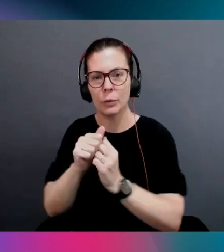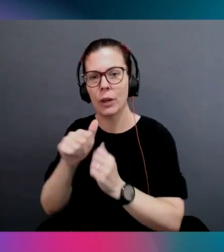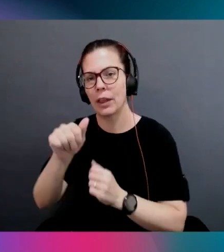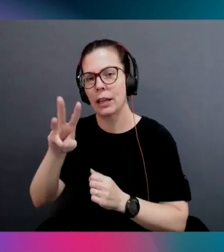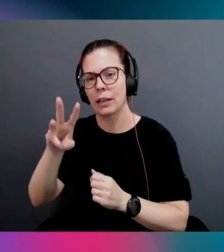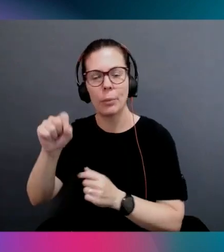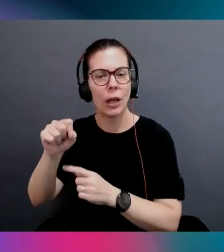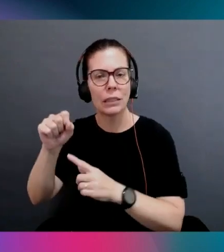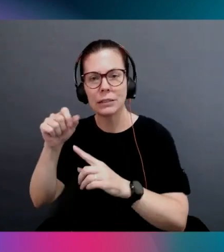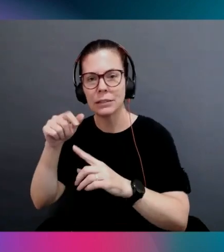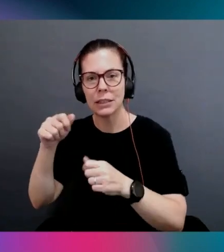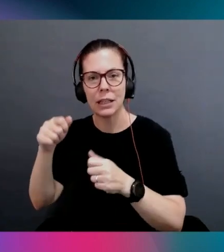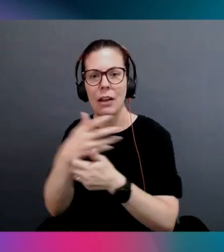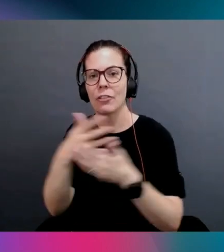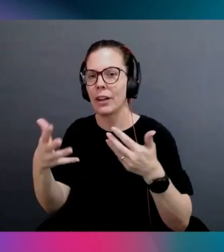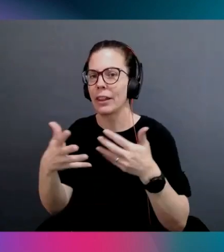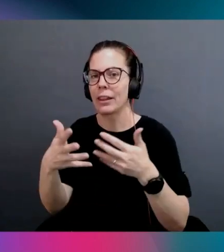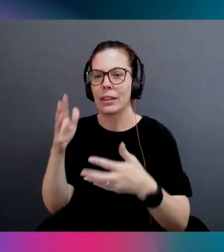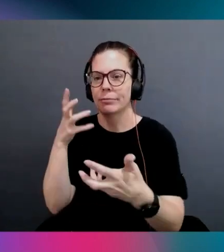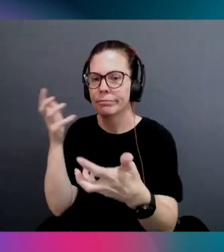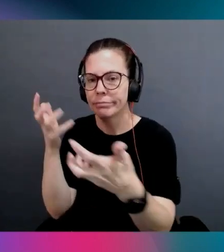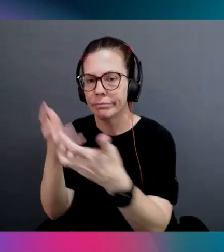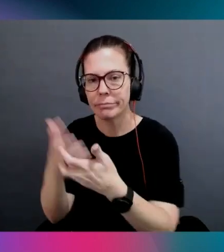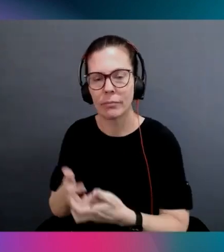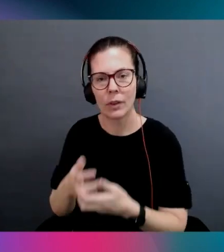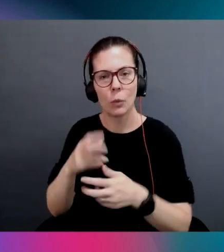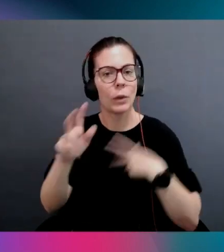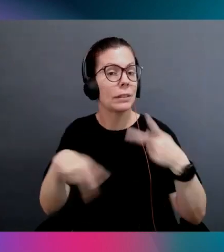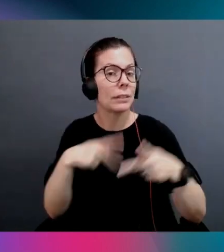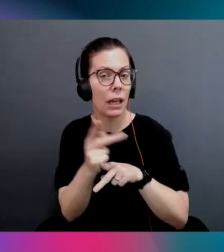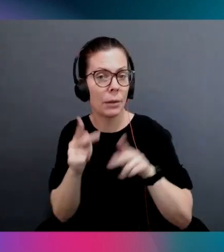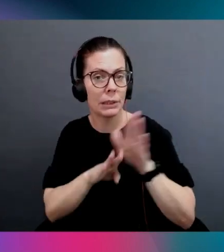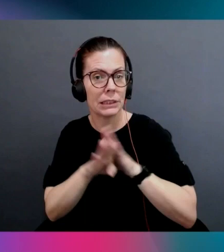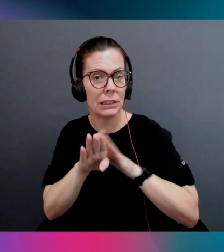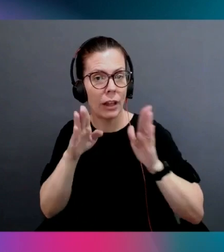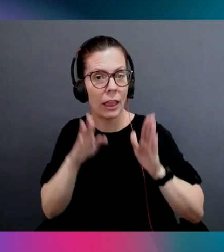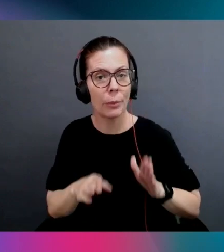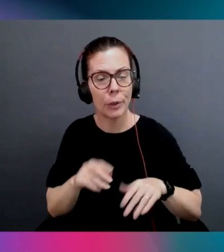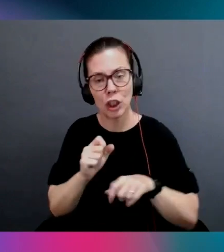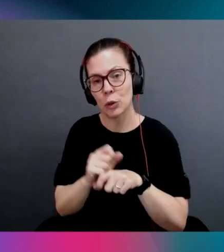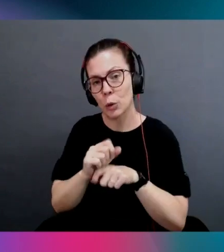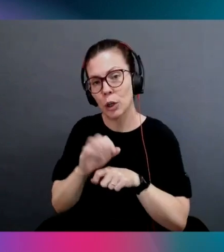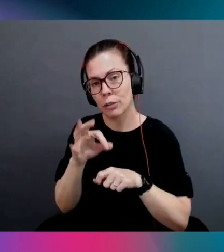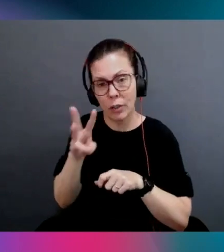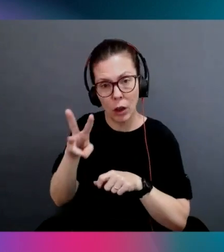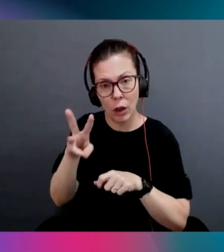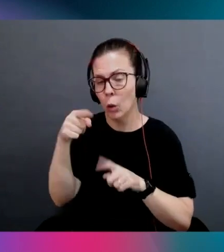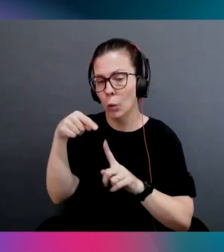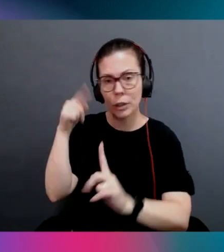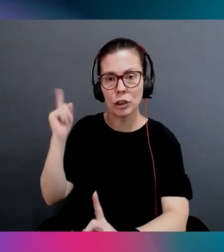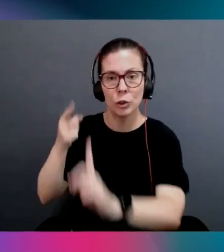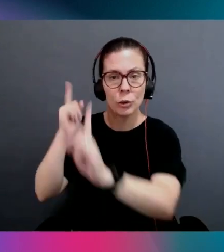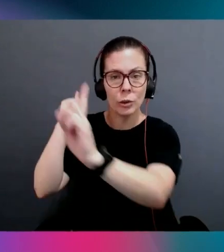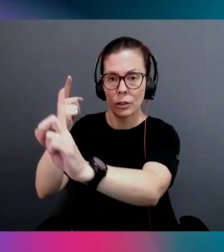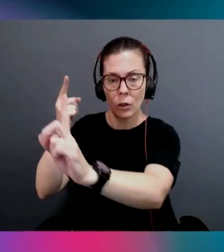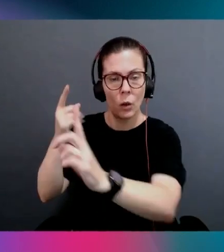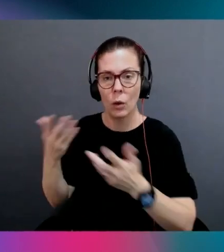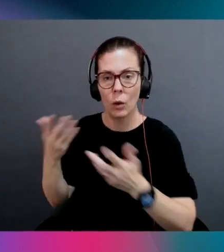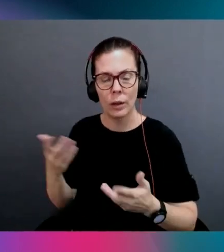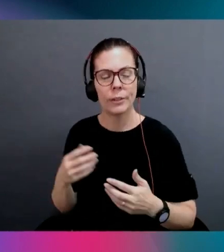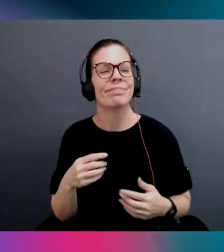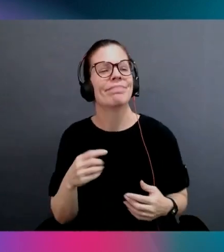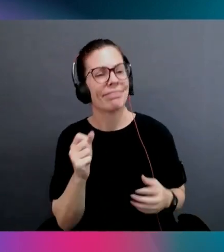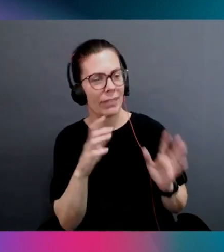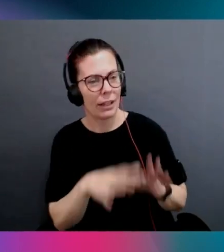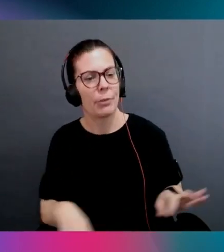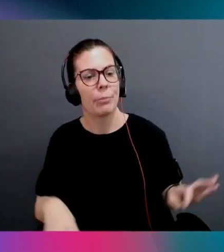everything slot in? What type of developer workflow are you all looking to build out there? Yeah, I think it's important for us to actually